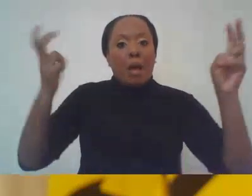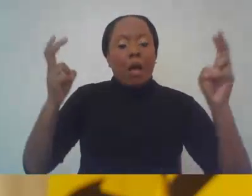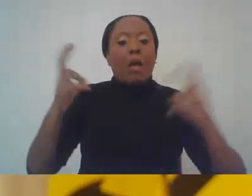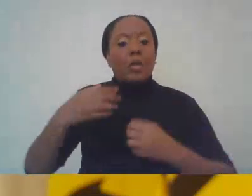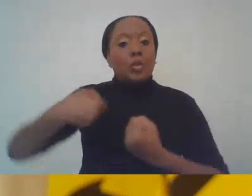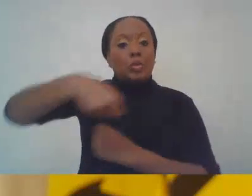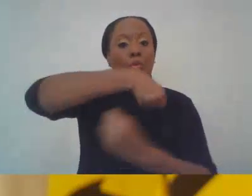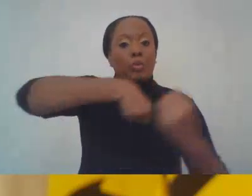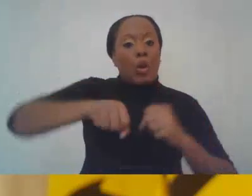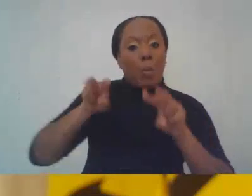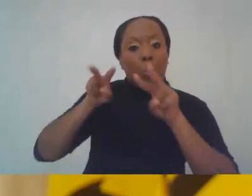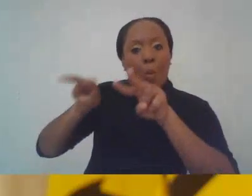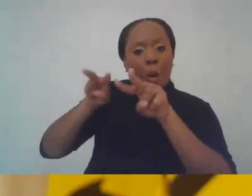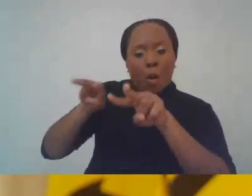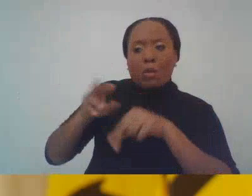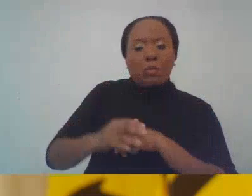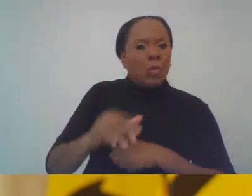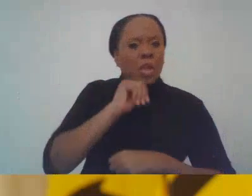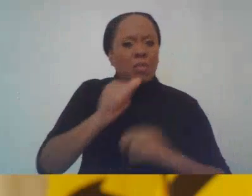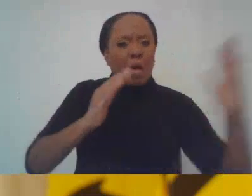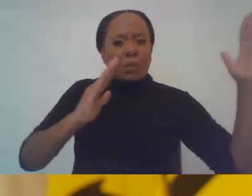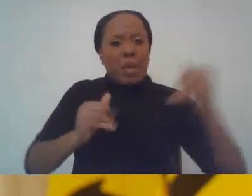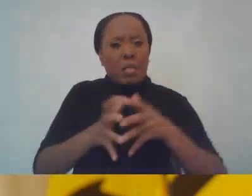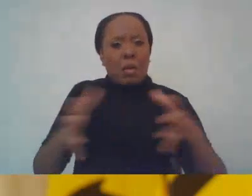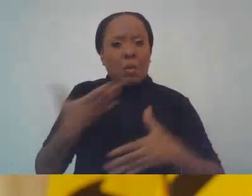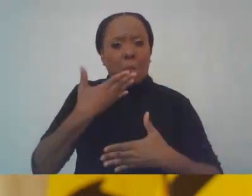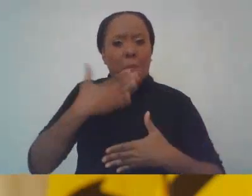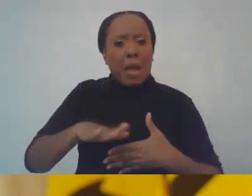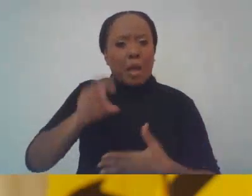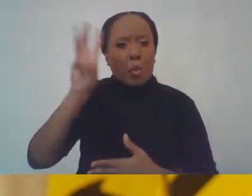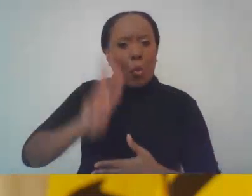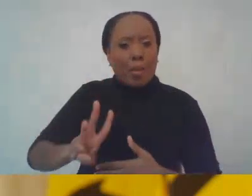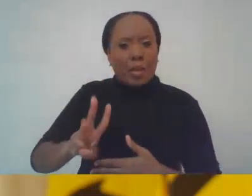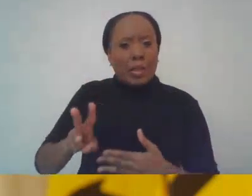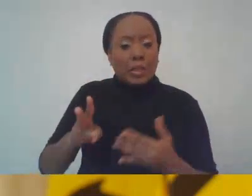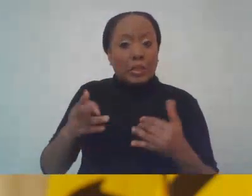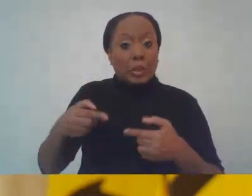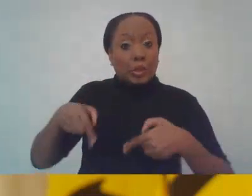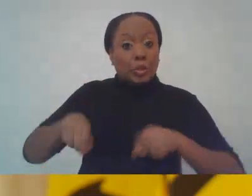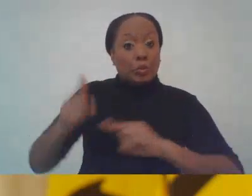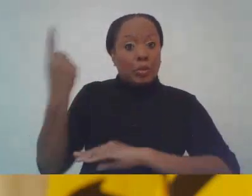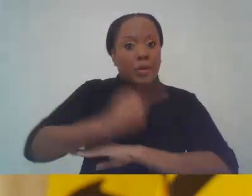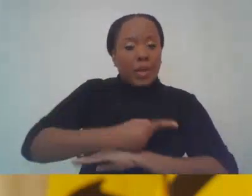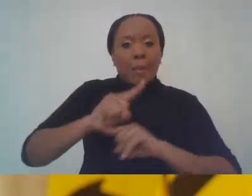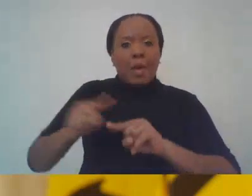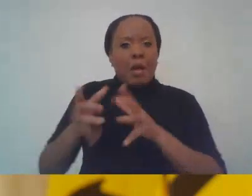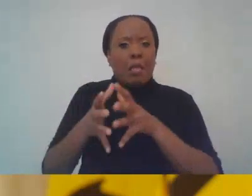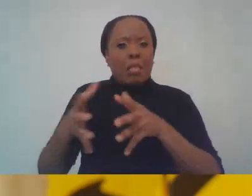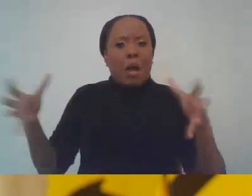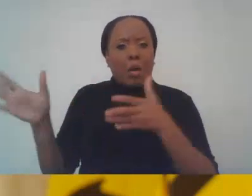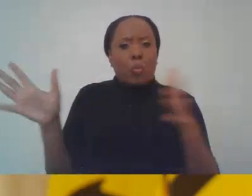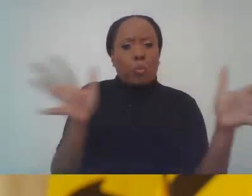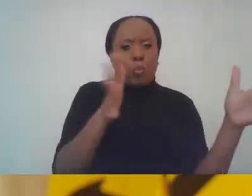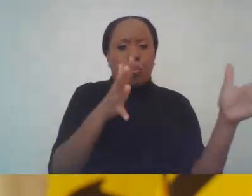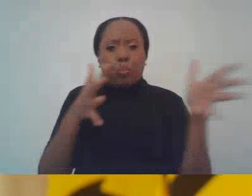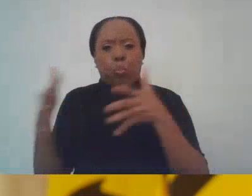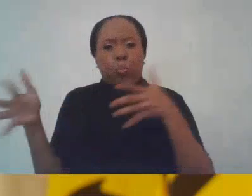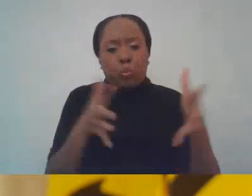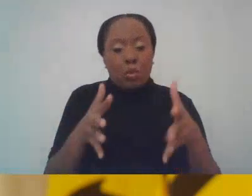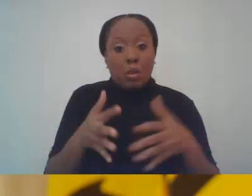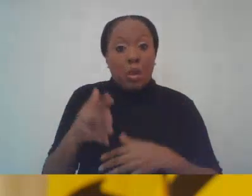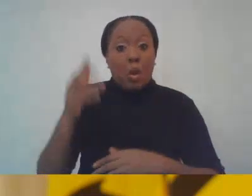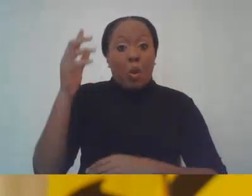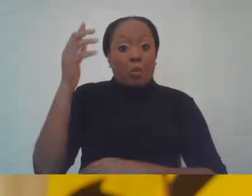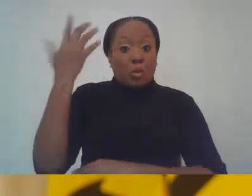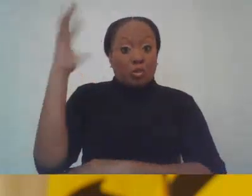watch. While we were not expecting any significant weather during the day, we have already had reports of some heavy gusts across the island,